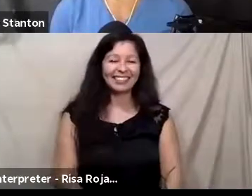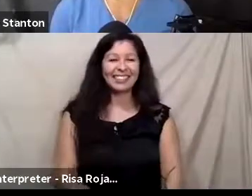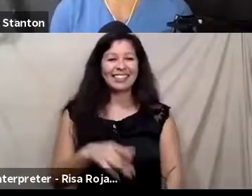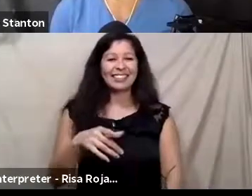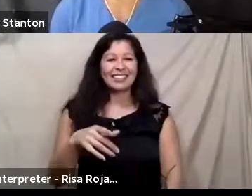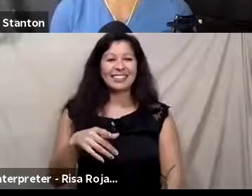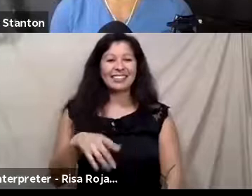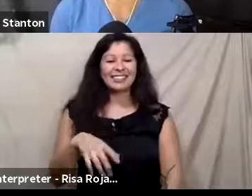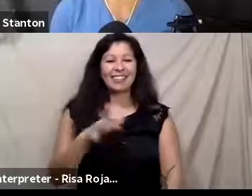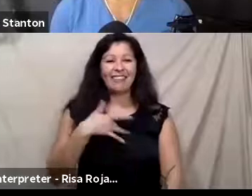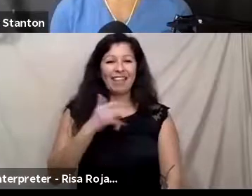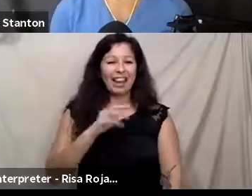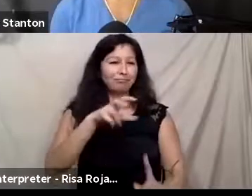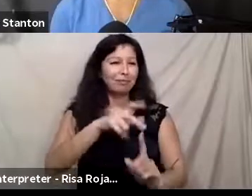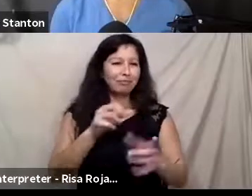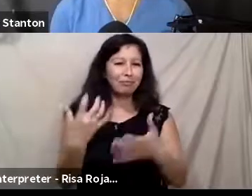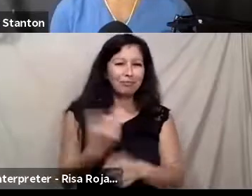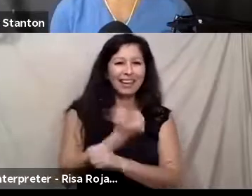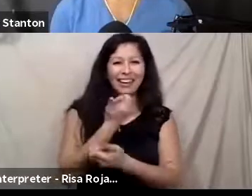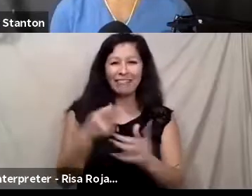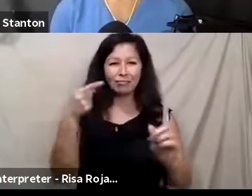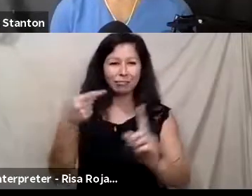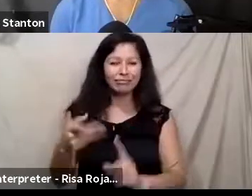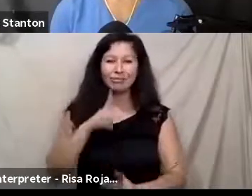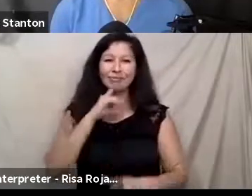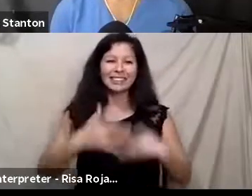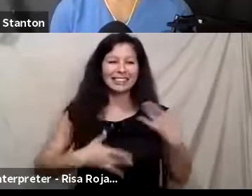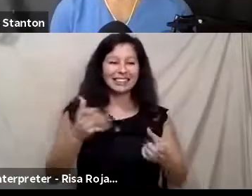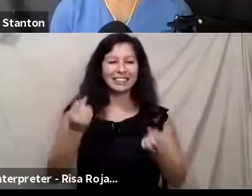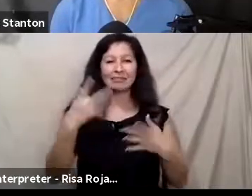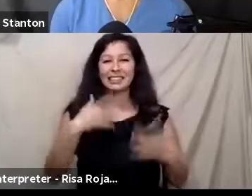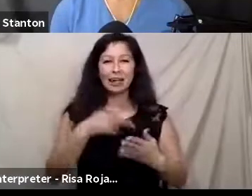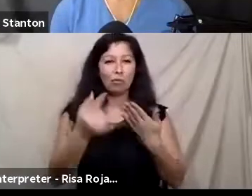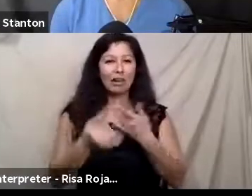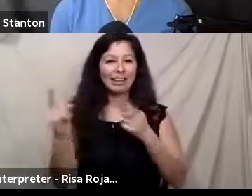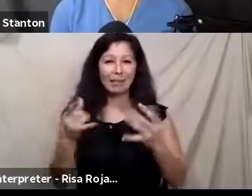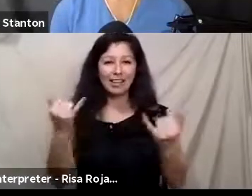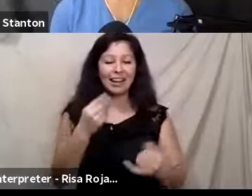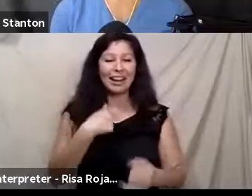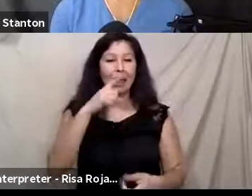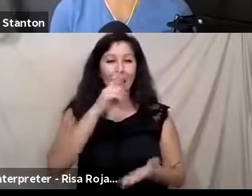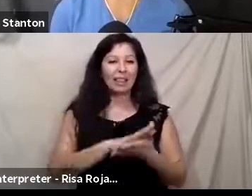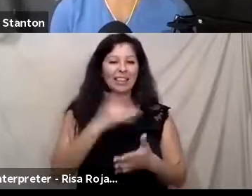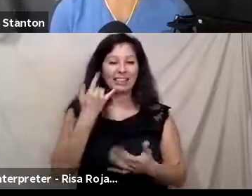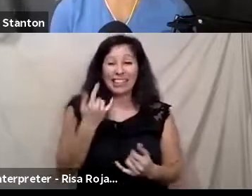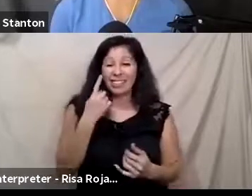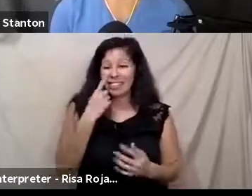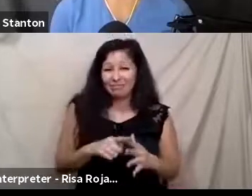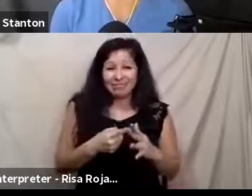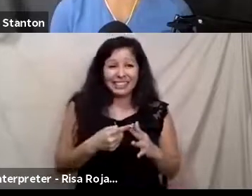shoot that 3-pointer. So there's so much exciting thing. There's so many exciting projects going on right now. And that, I believe it's just the beginning. So it's